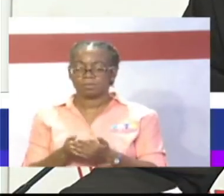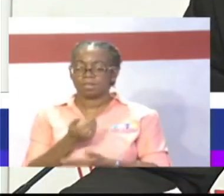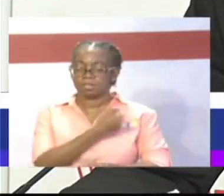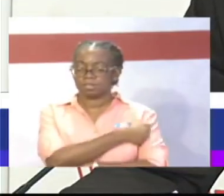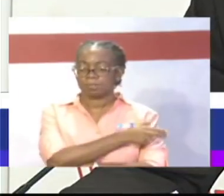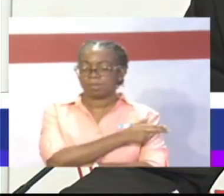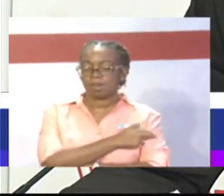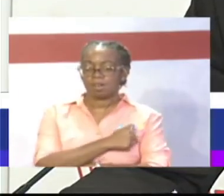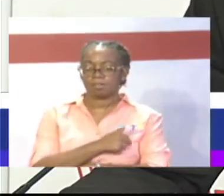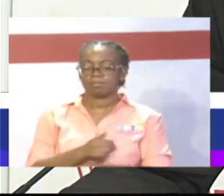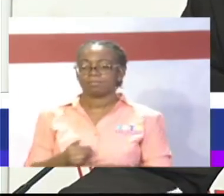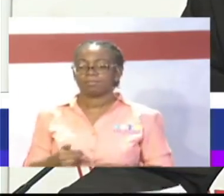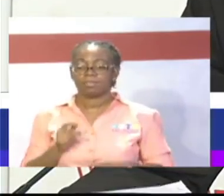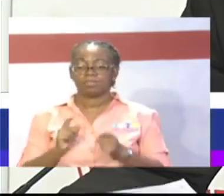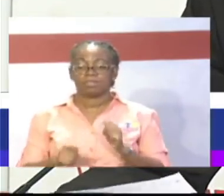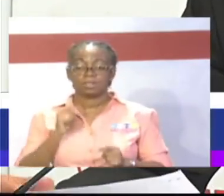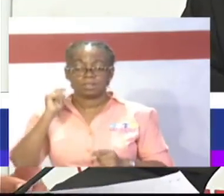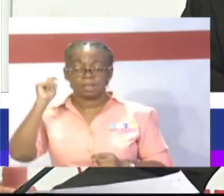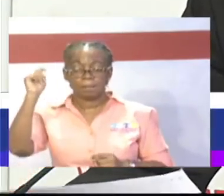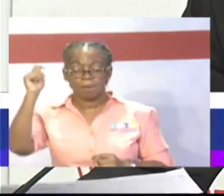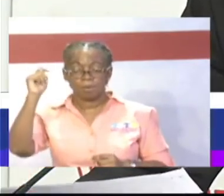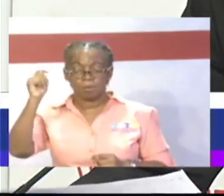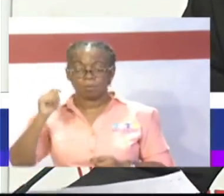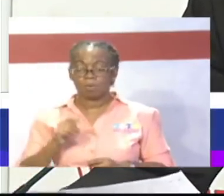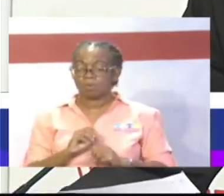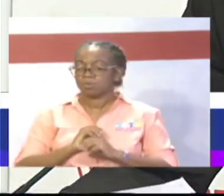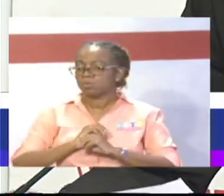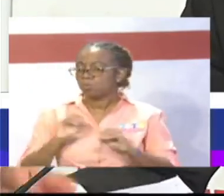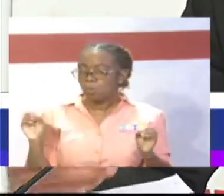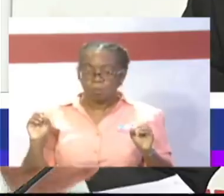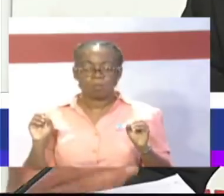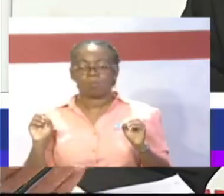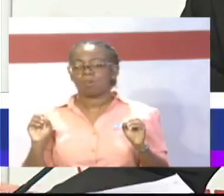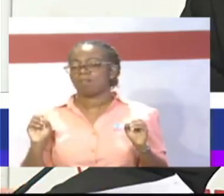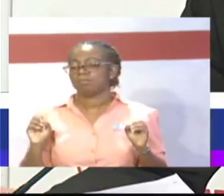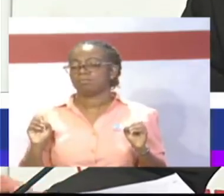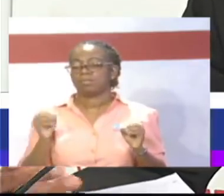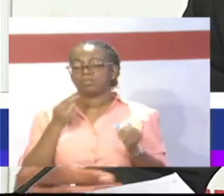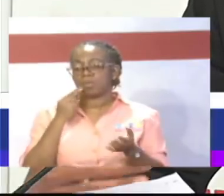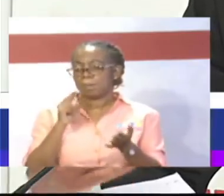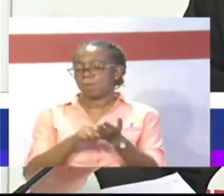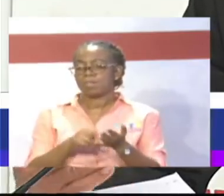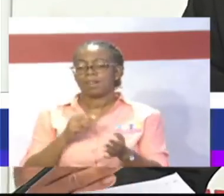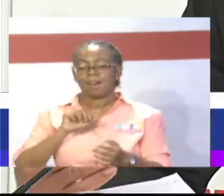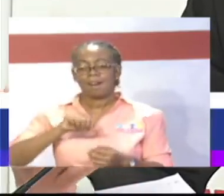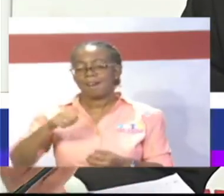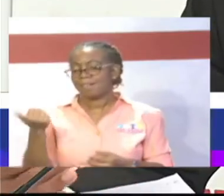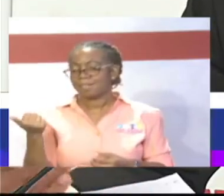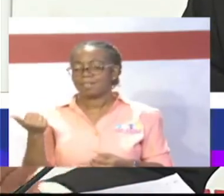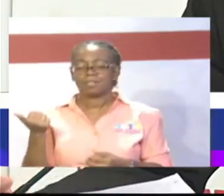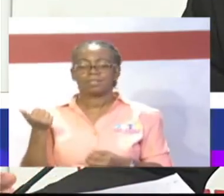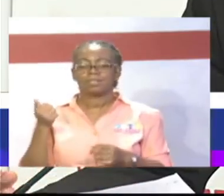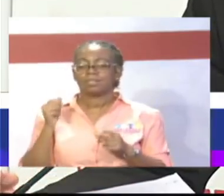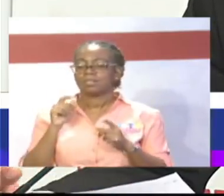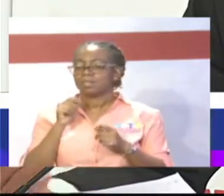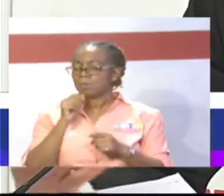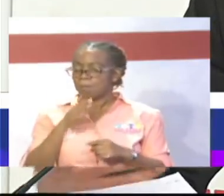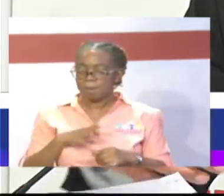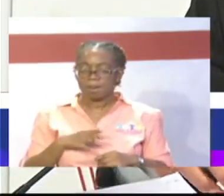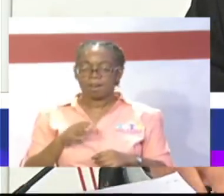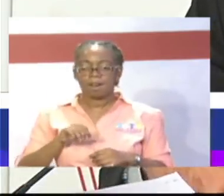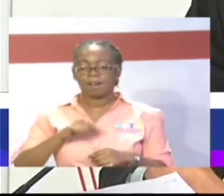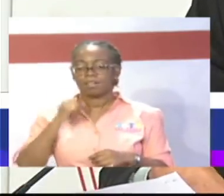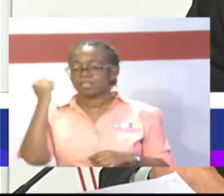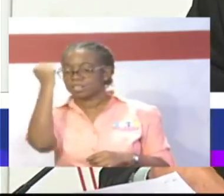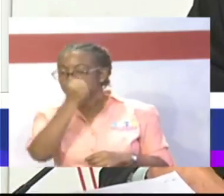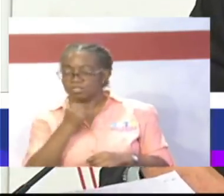and facilities across Trinidad and Tobago, and they have not reported any patient having any serious effects as